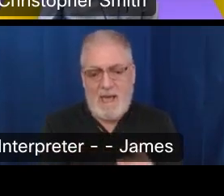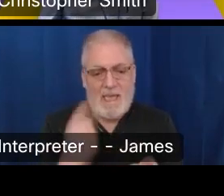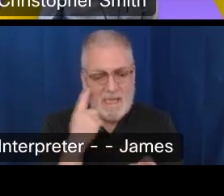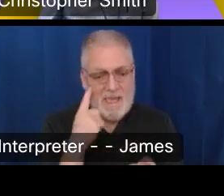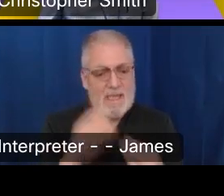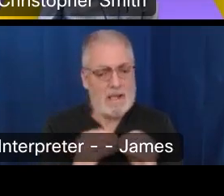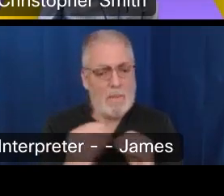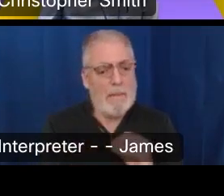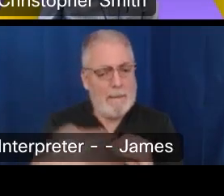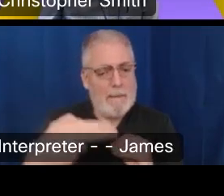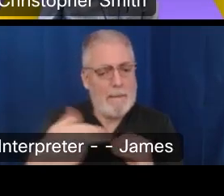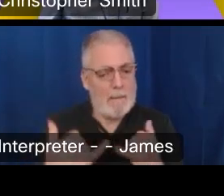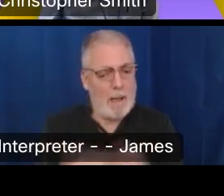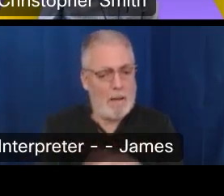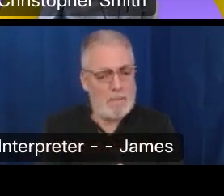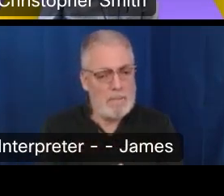sure. Next slide, please.